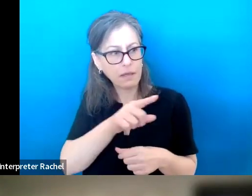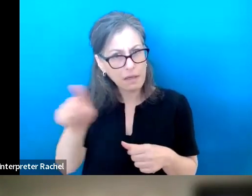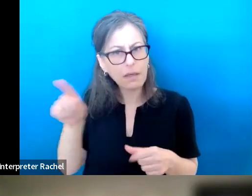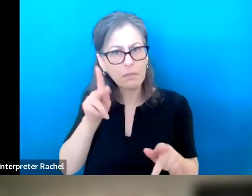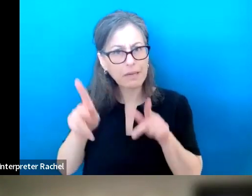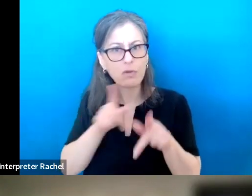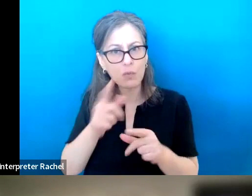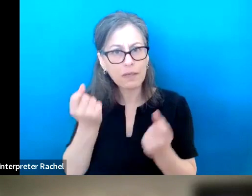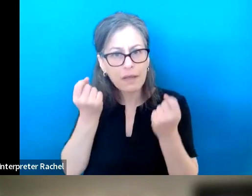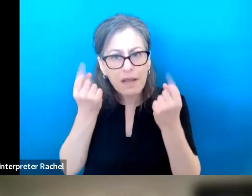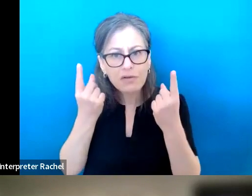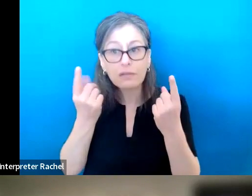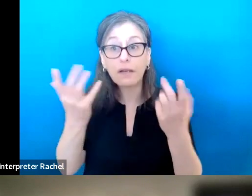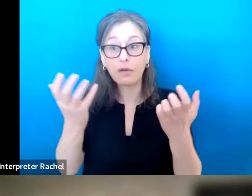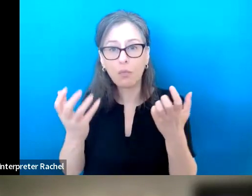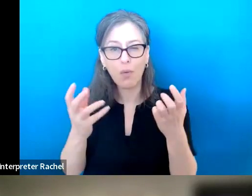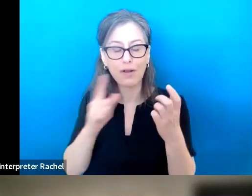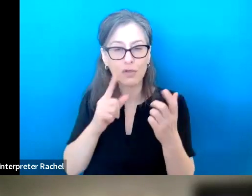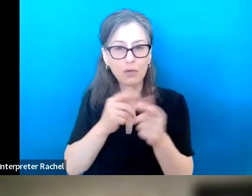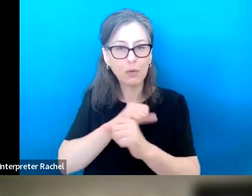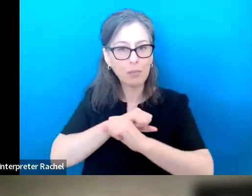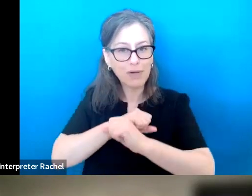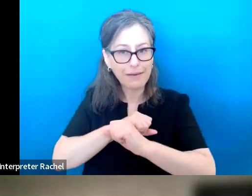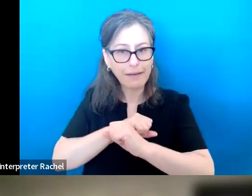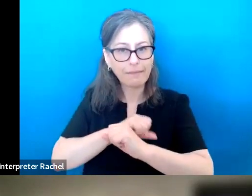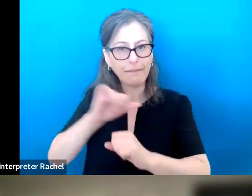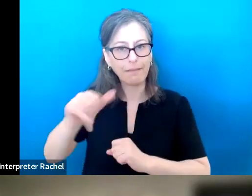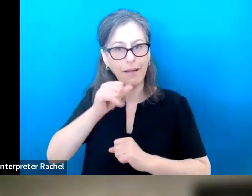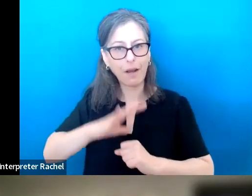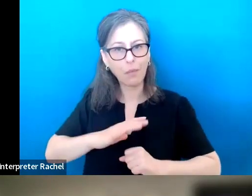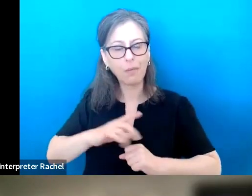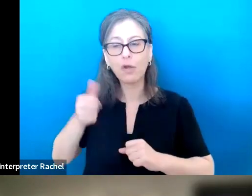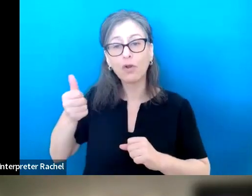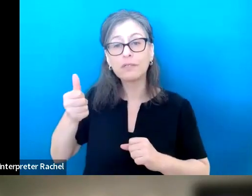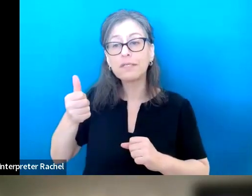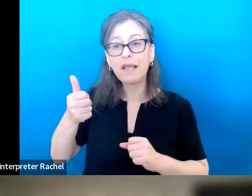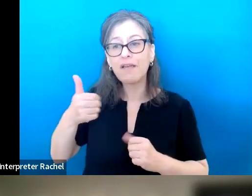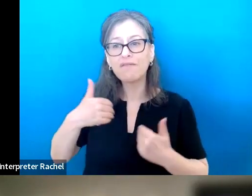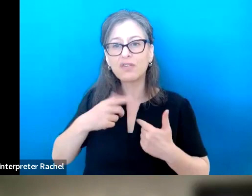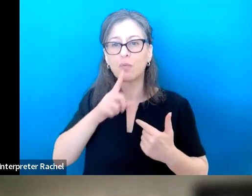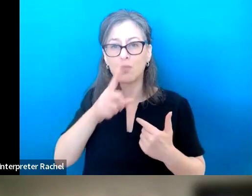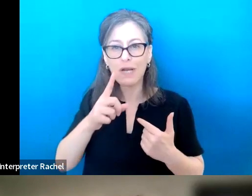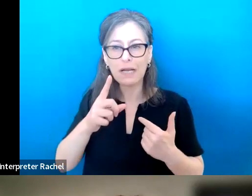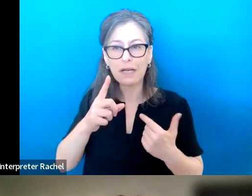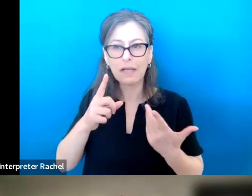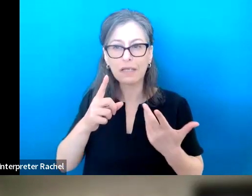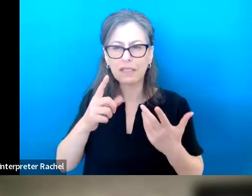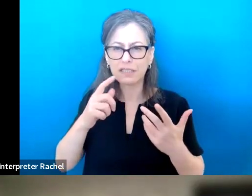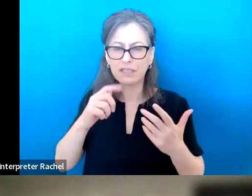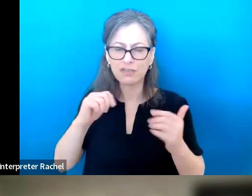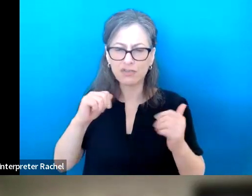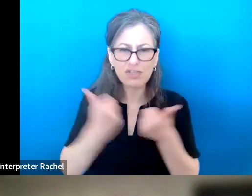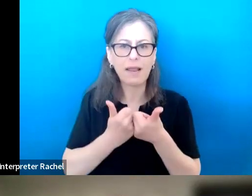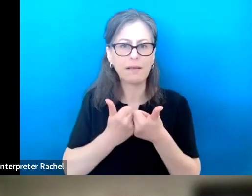and want to actually look out for the woman she's in a really, really, really dark, tough